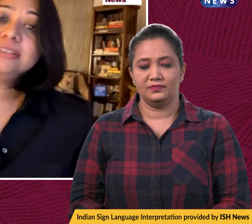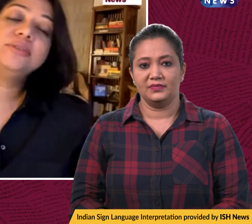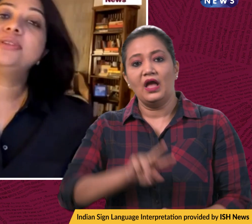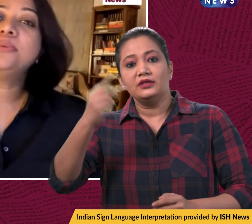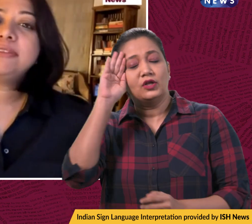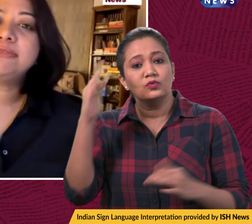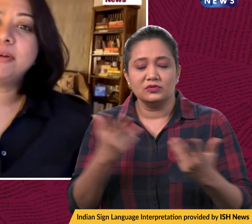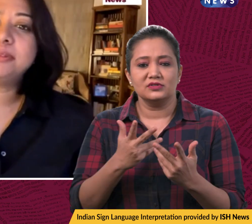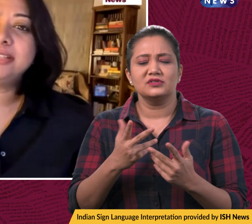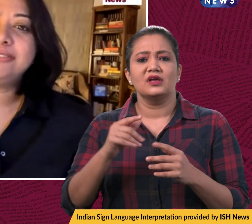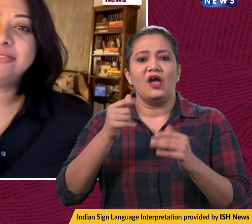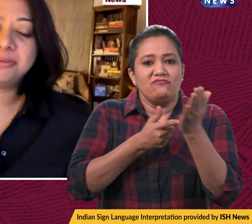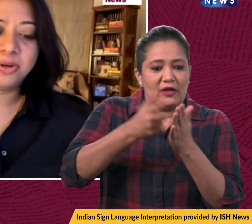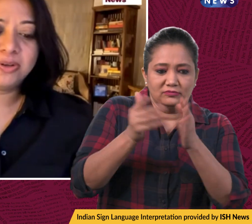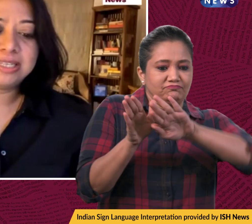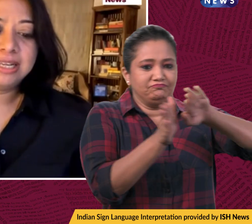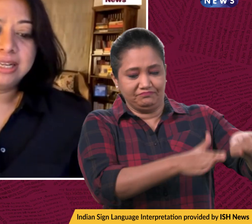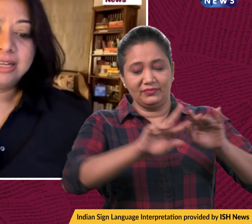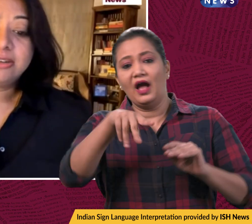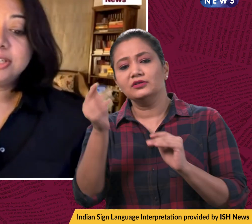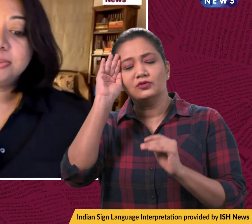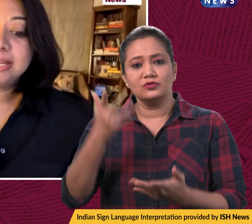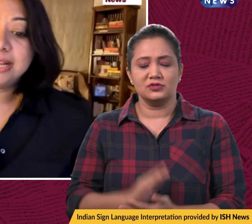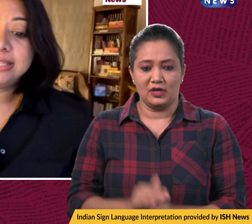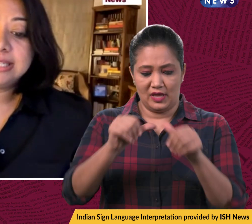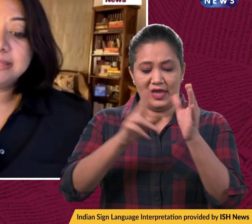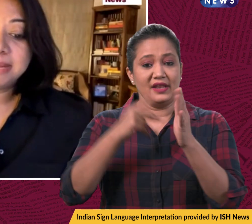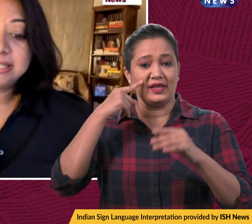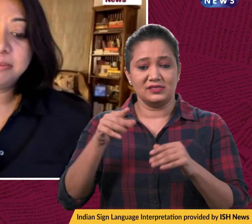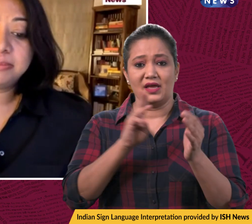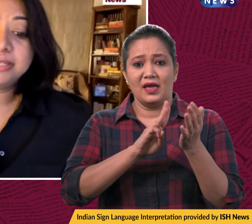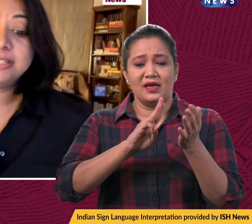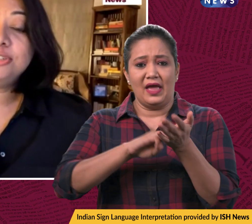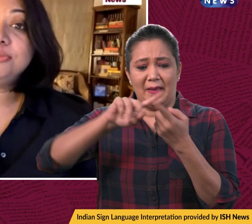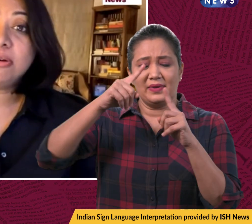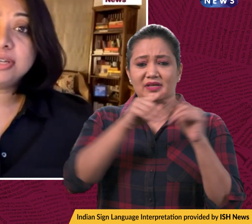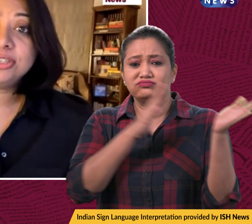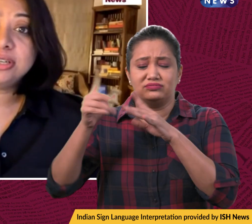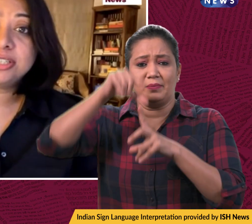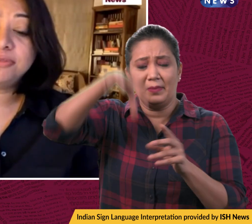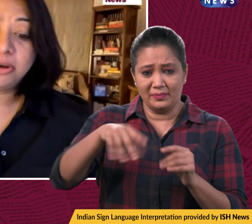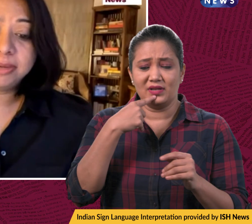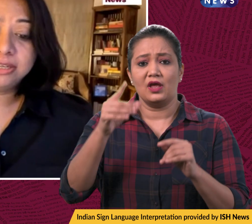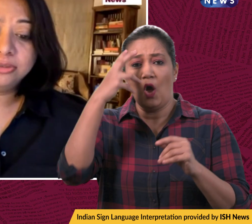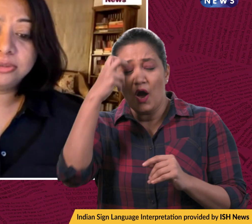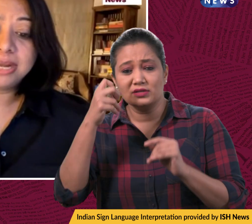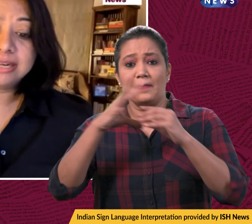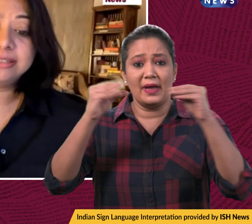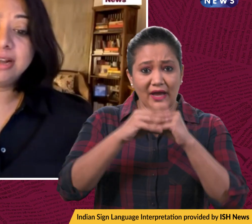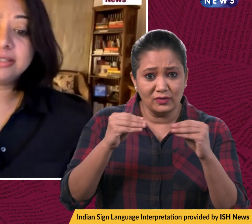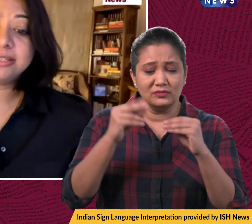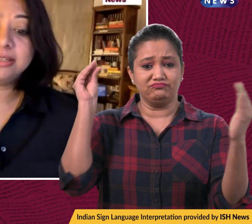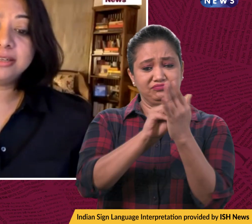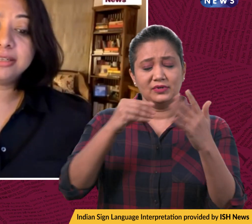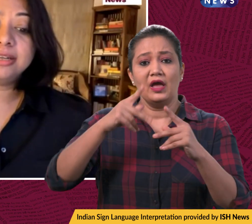In other news, away from the farm laws, according to ANI, the Indian Met Department has issued orange alerts for Bengaluru and